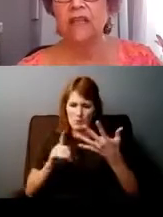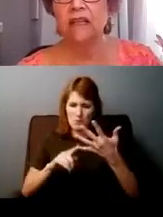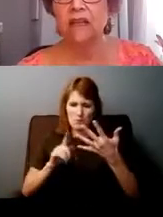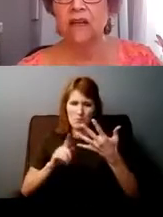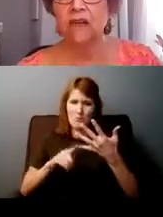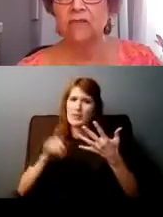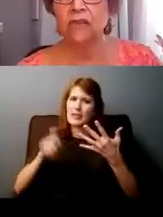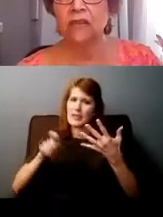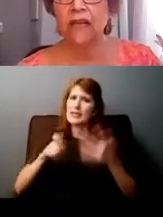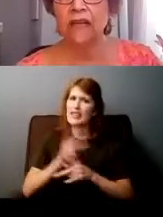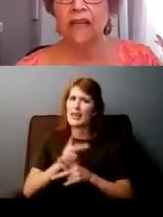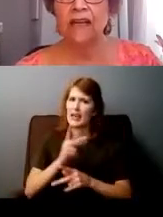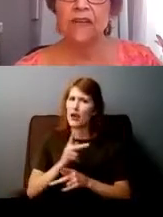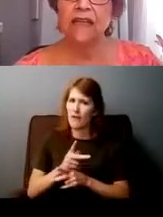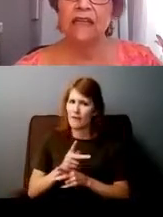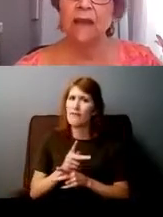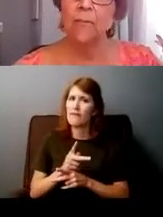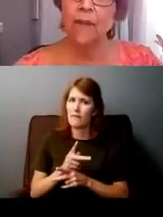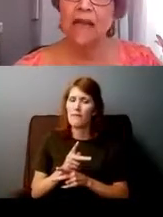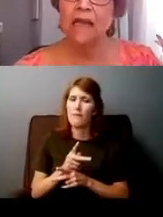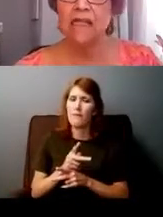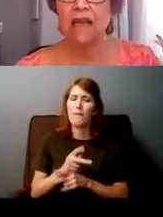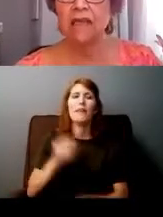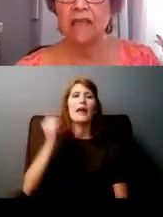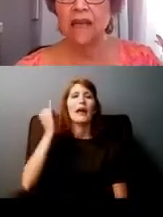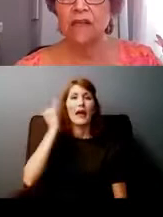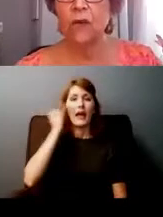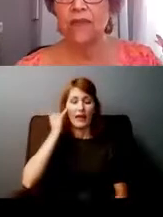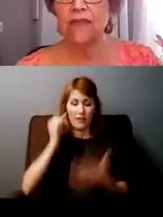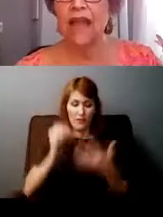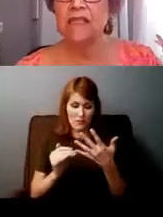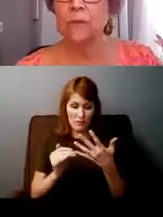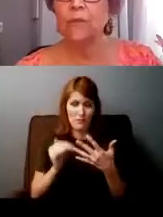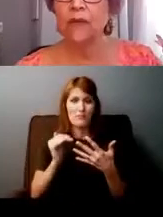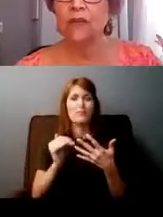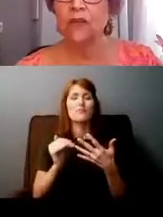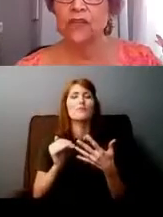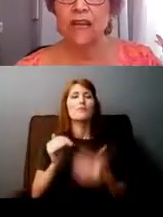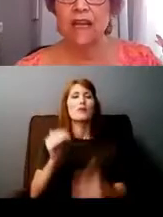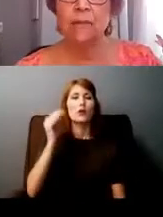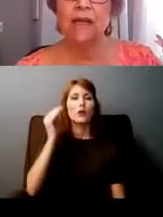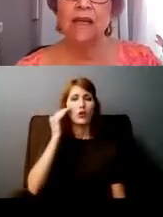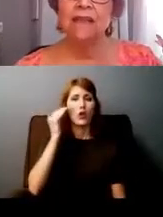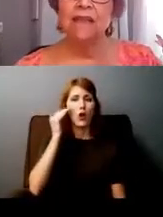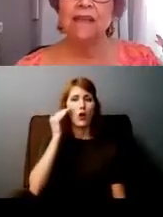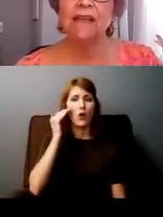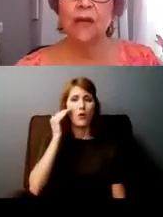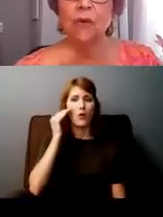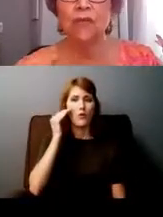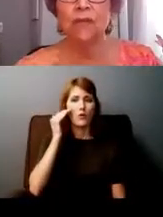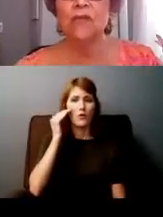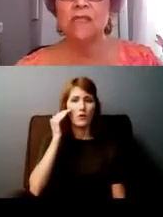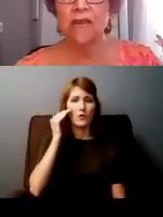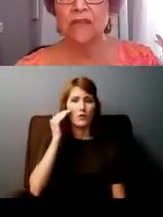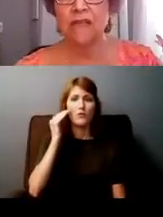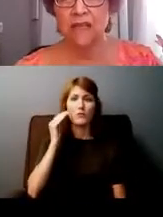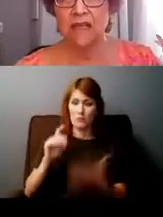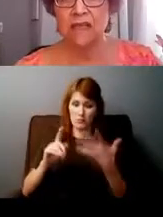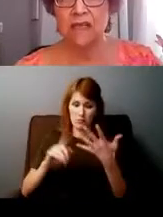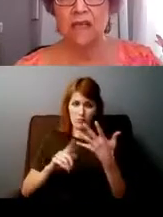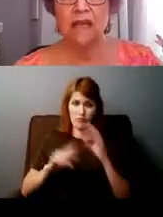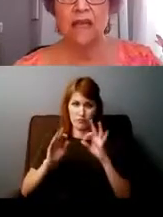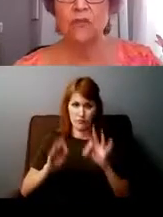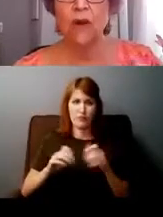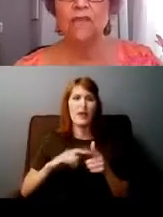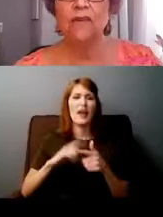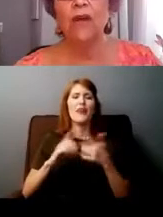are taken care of. If they can get past, they know that that's in pretty good shape. Then they go to the safety